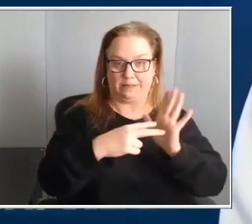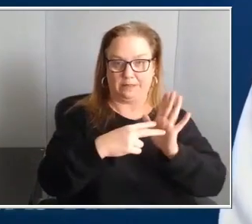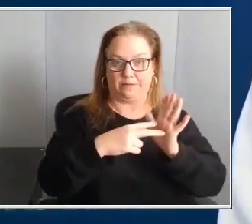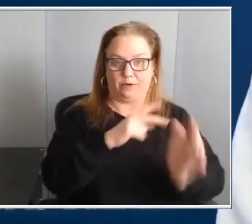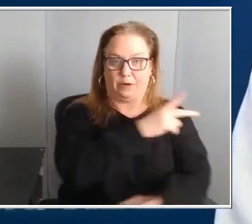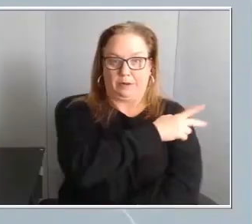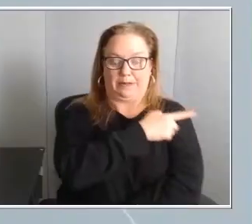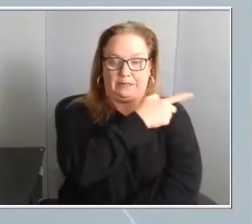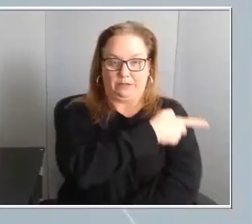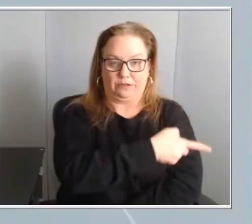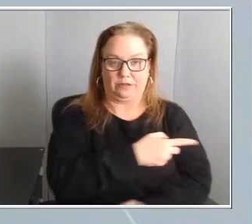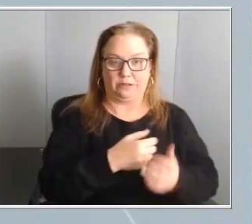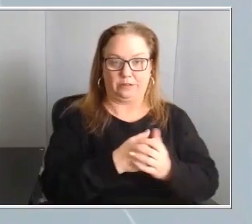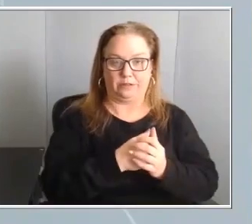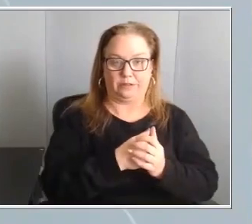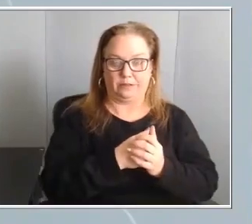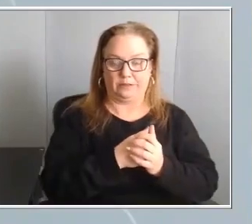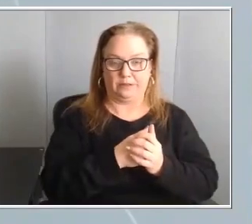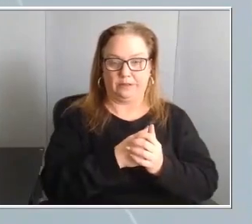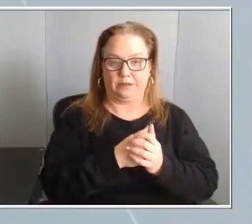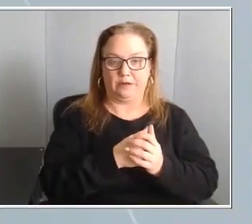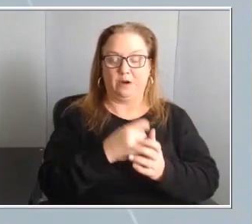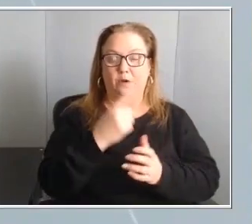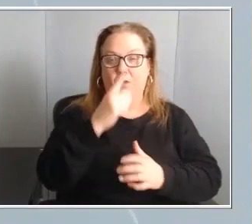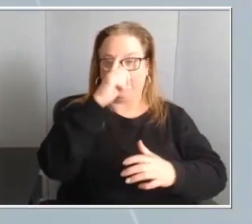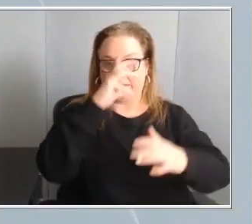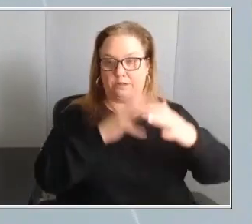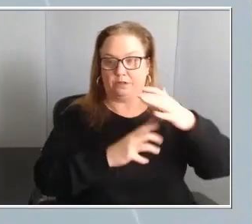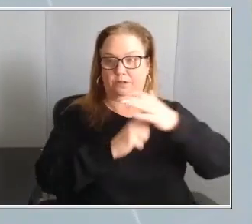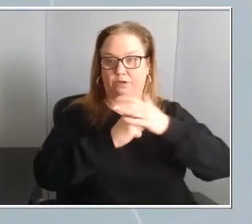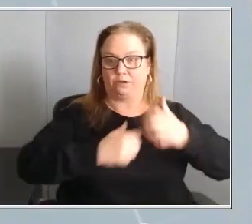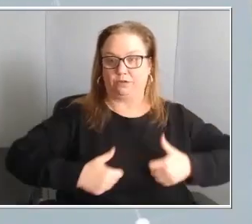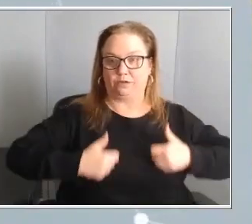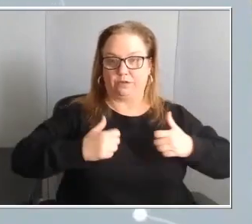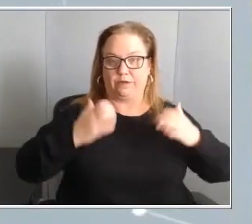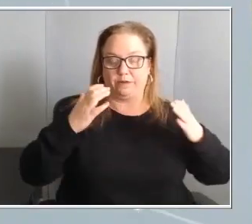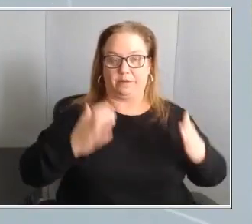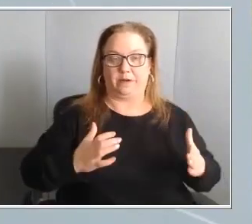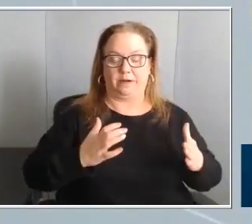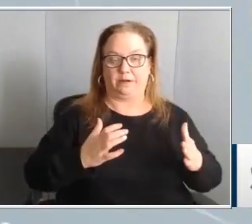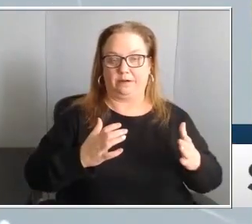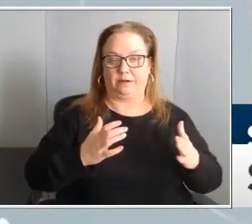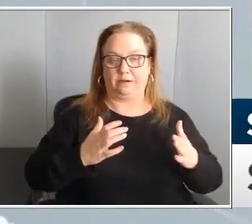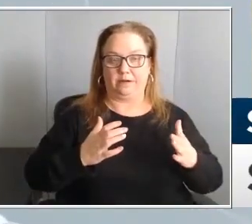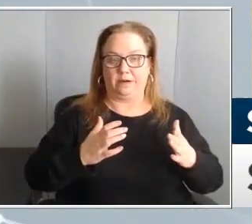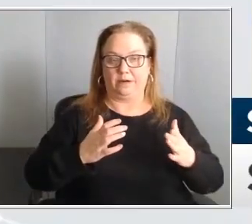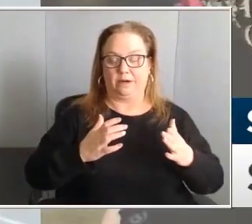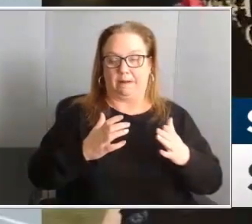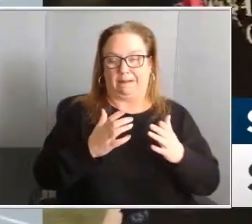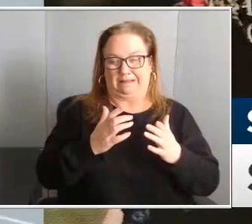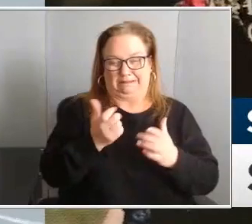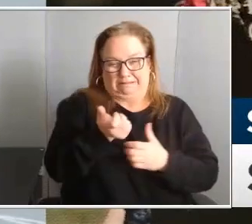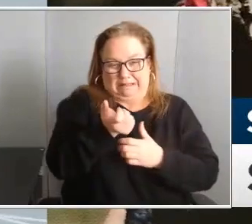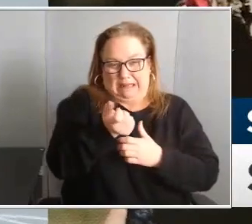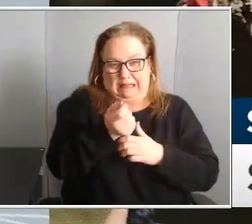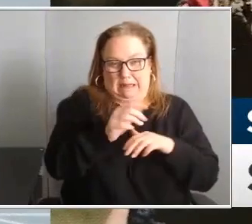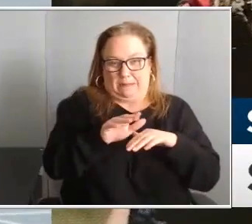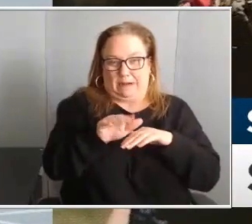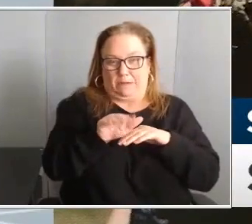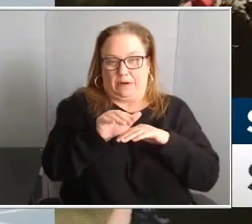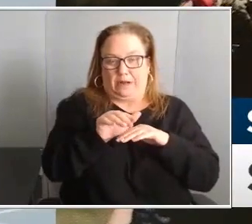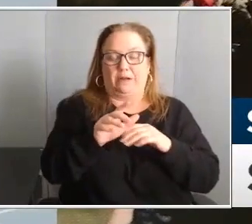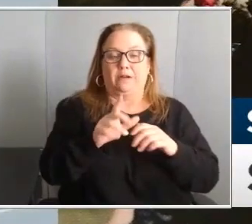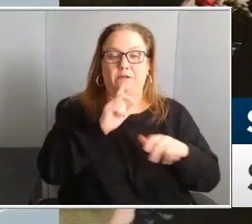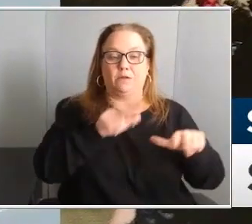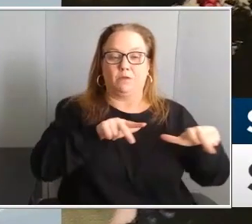patients. One stroke survivor went from barely being able to wiggle his foot to walking